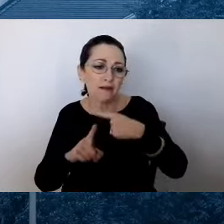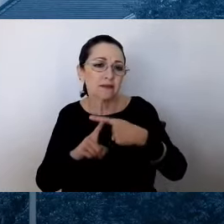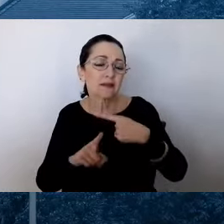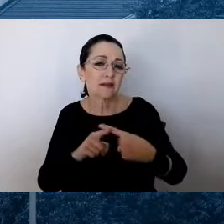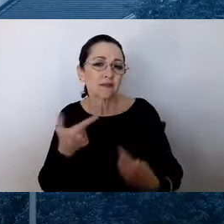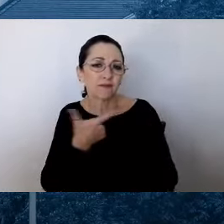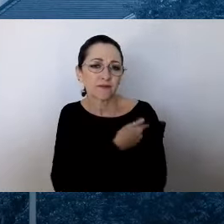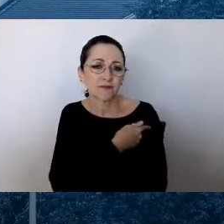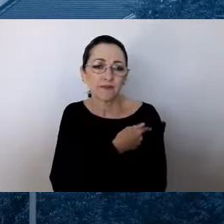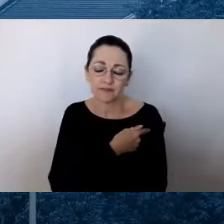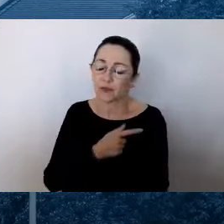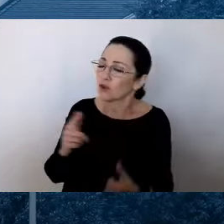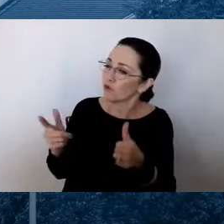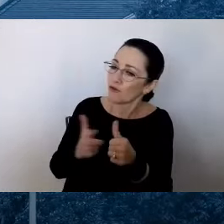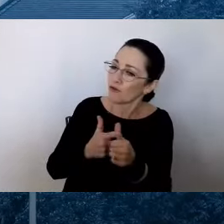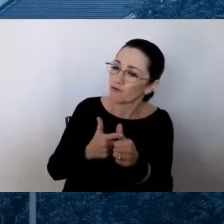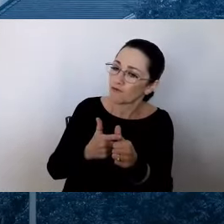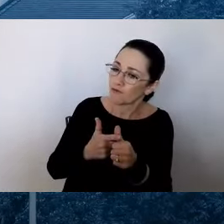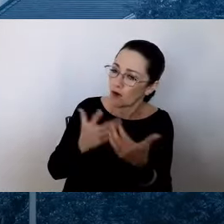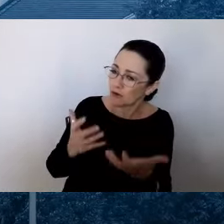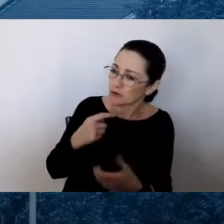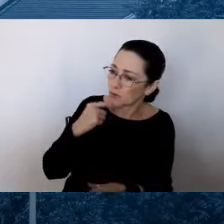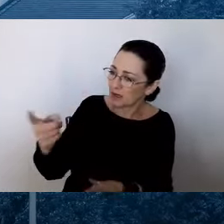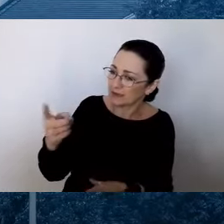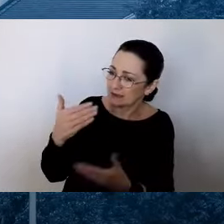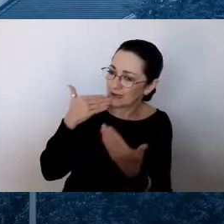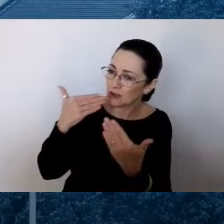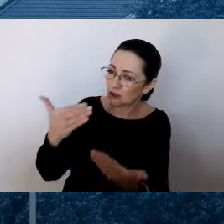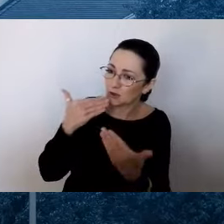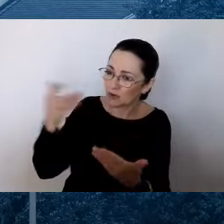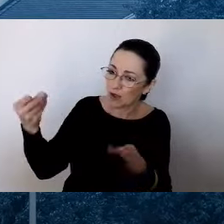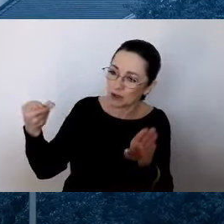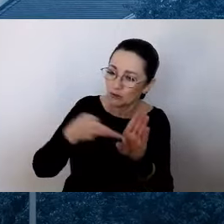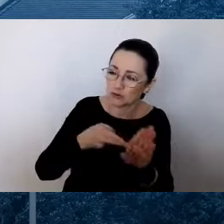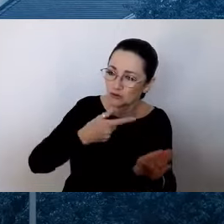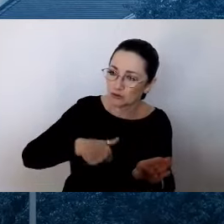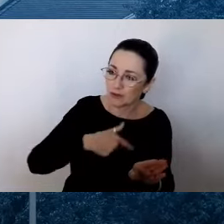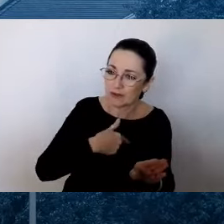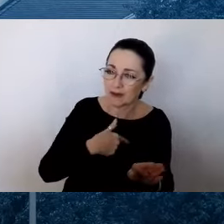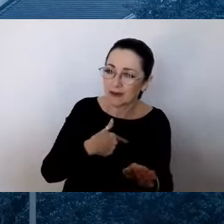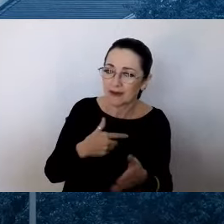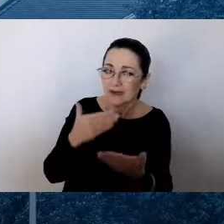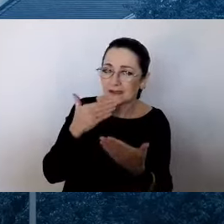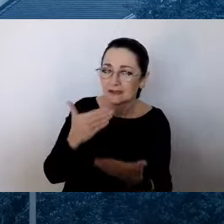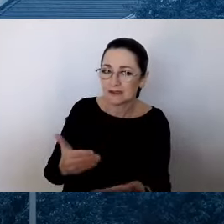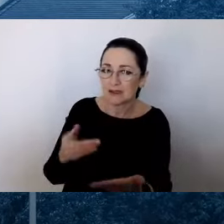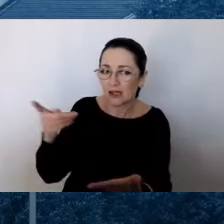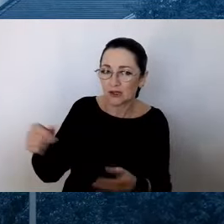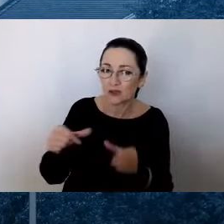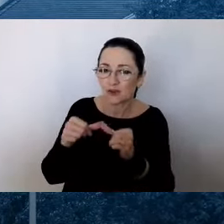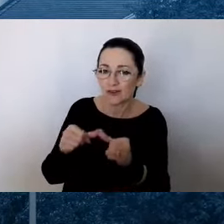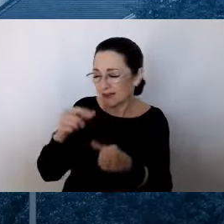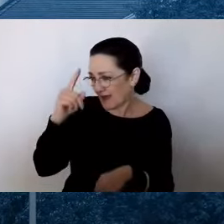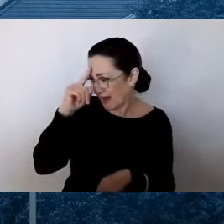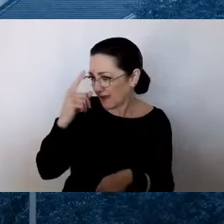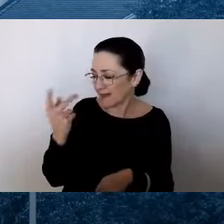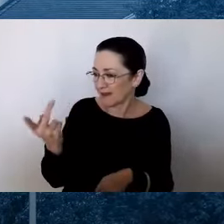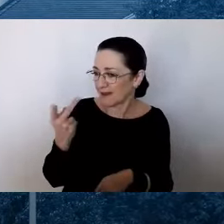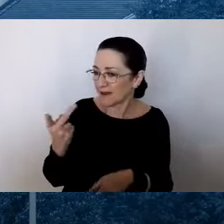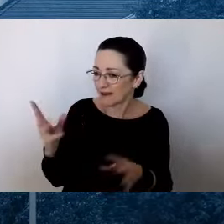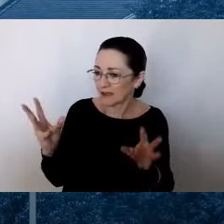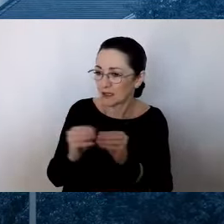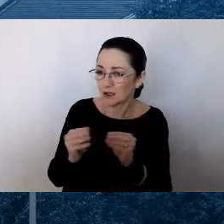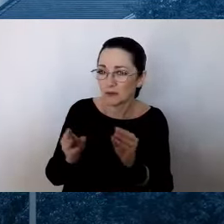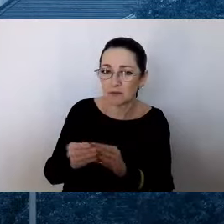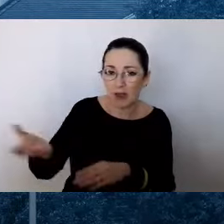first of all, thanks for joining us. Thank you for your continued reporting. I think you and I've met a while ago. That's a